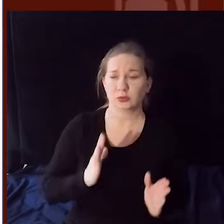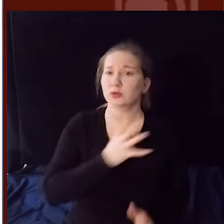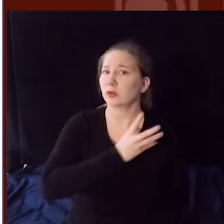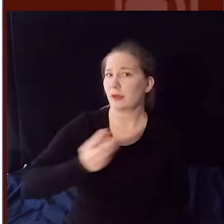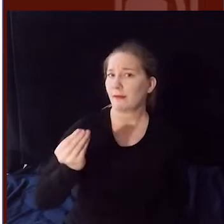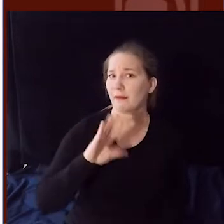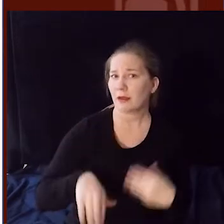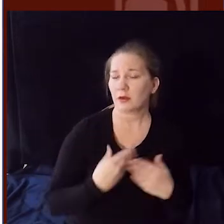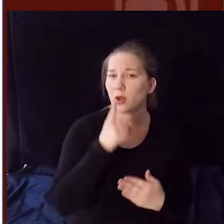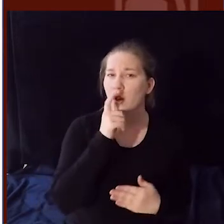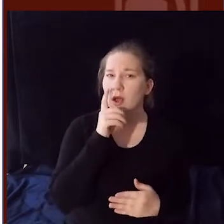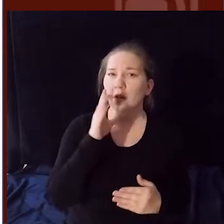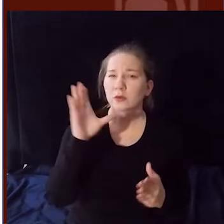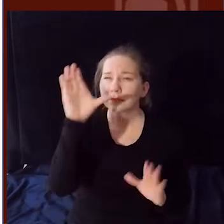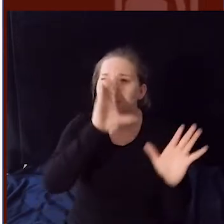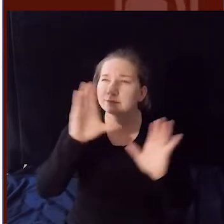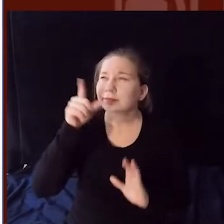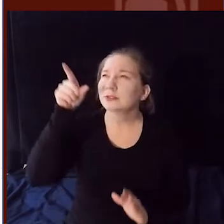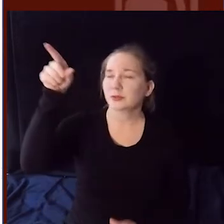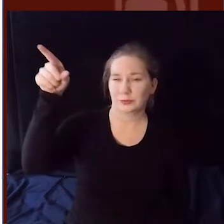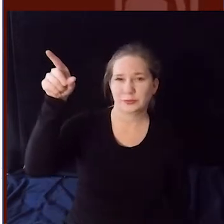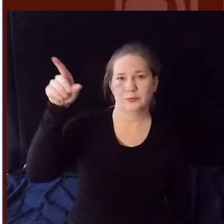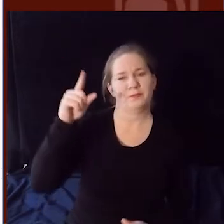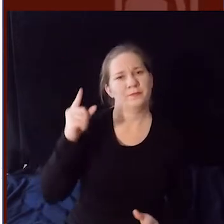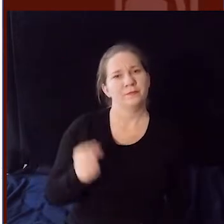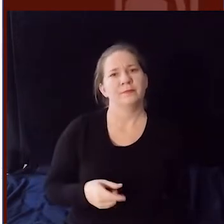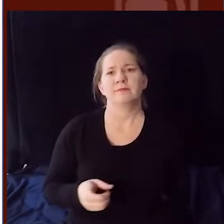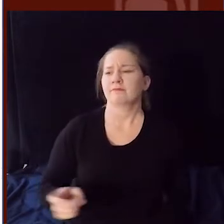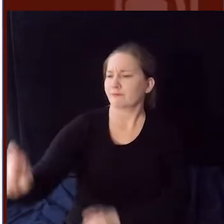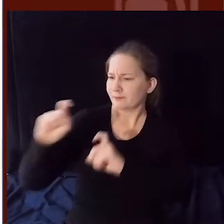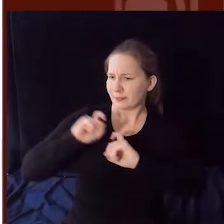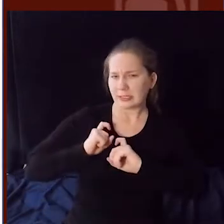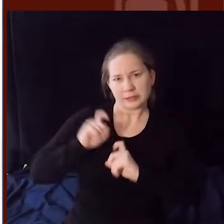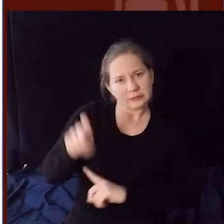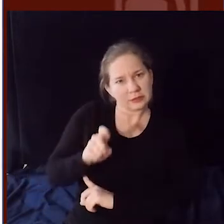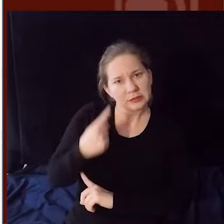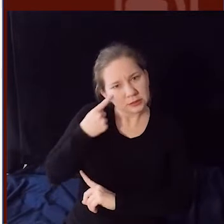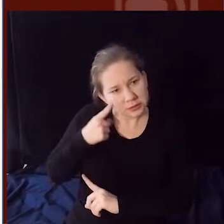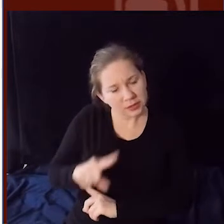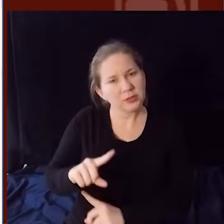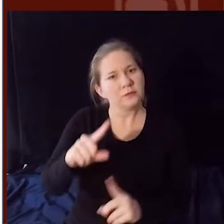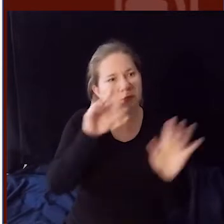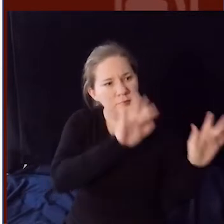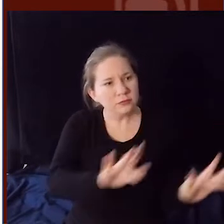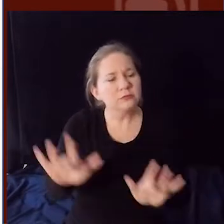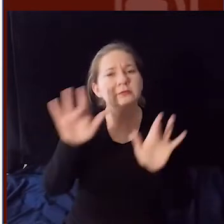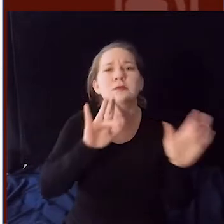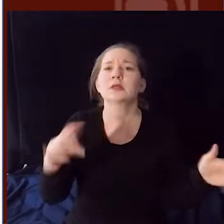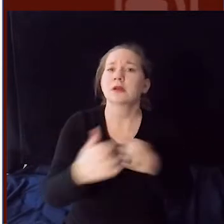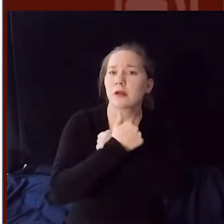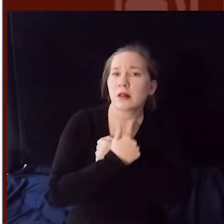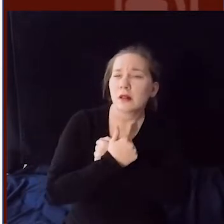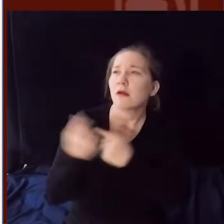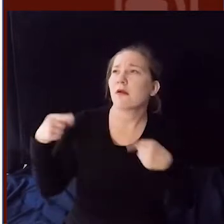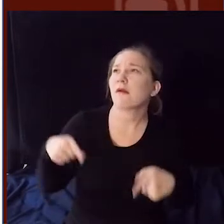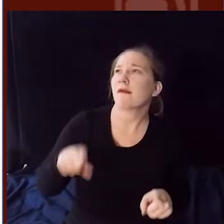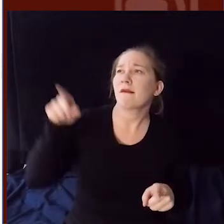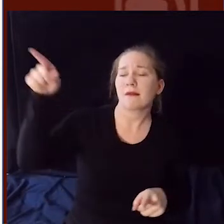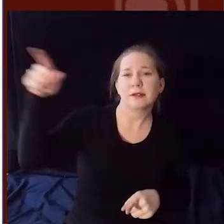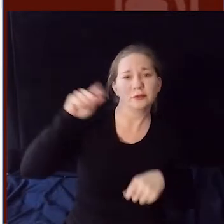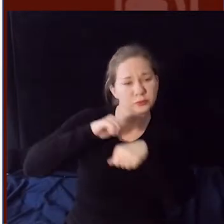faithful. Equip us with compassion and love as you send us out to serve your people in the world. God of